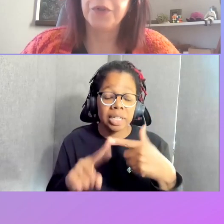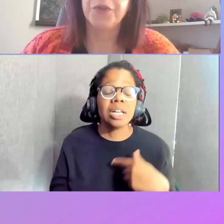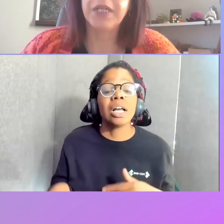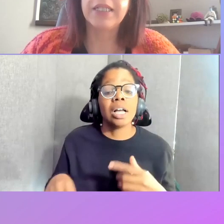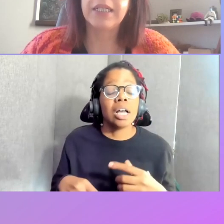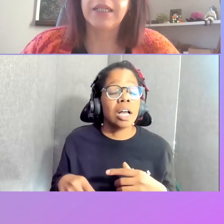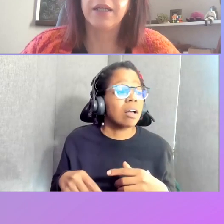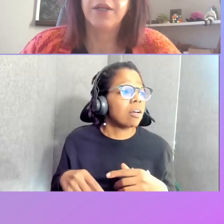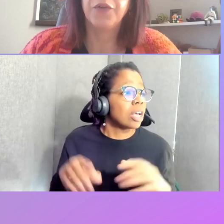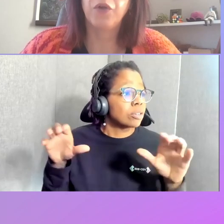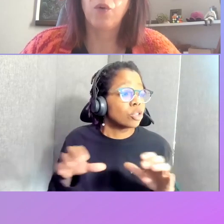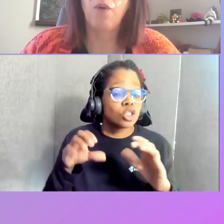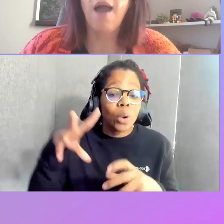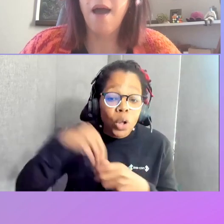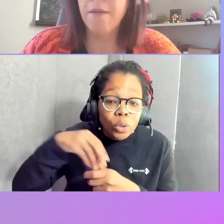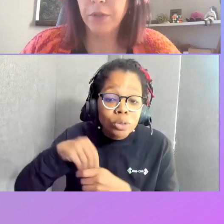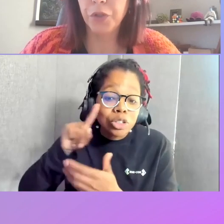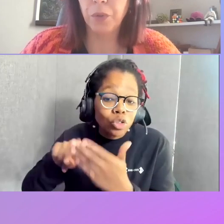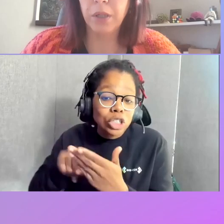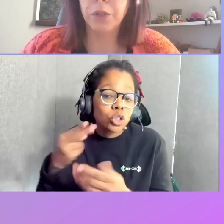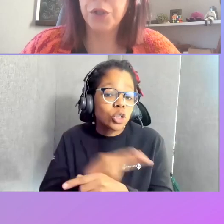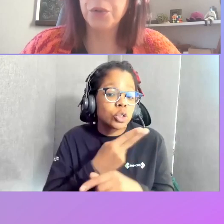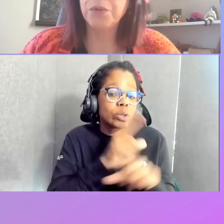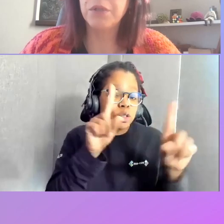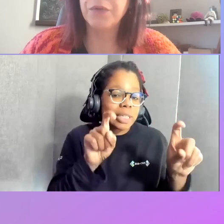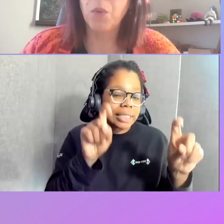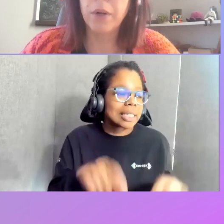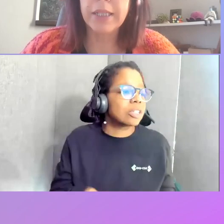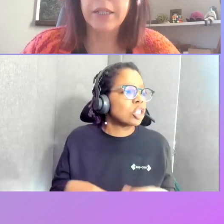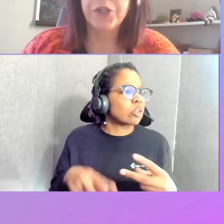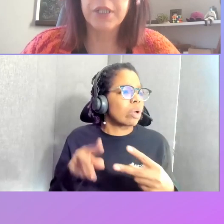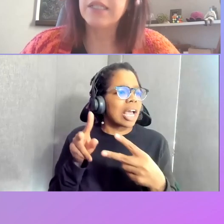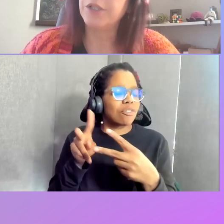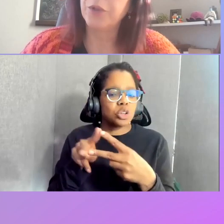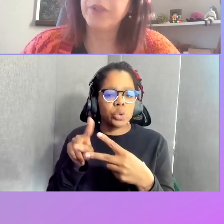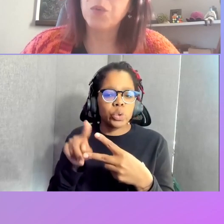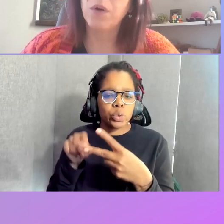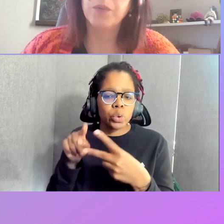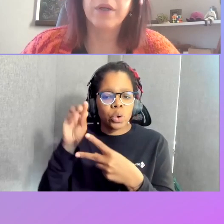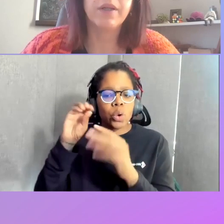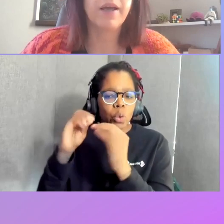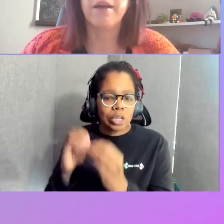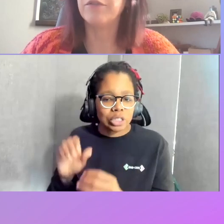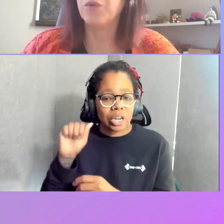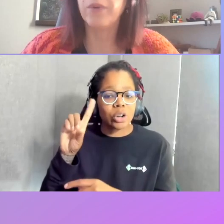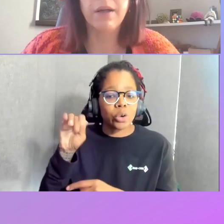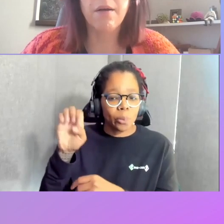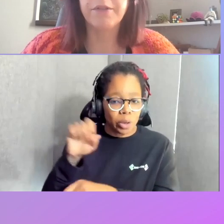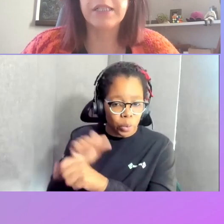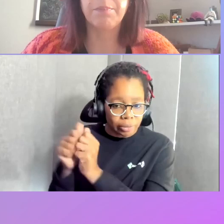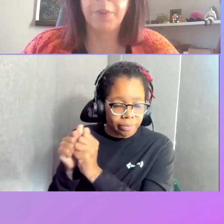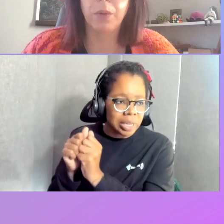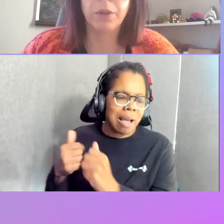research and user testing. So I have on the screen two different organizations that Adobe has worked with. I have